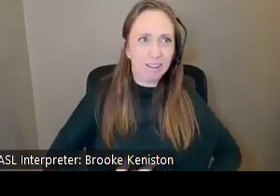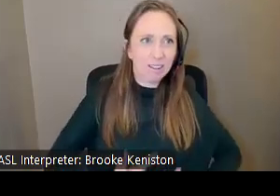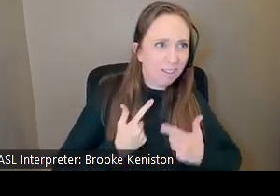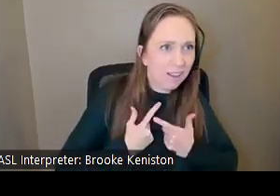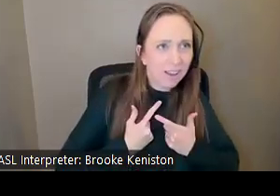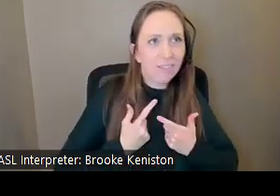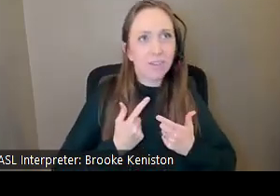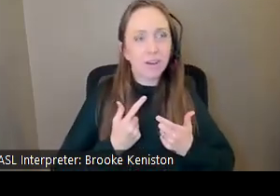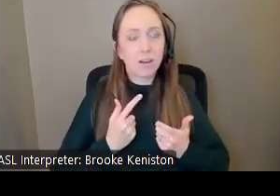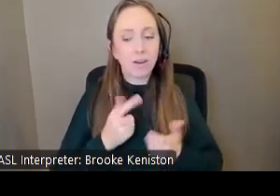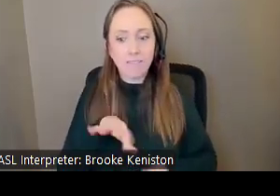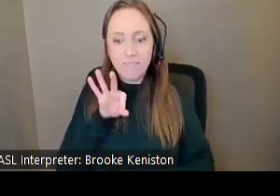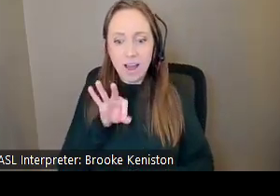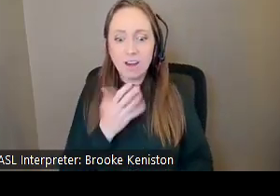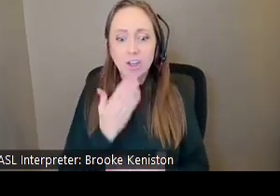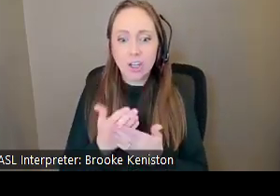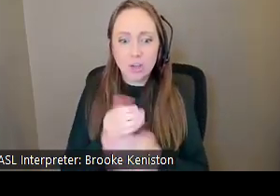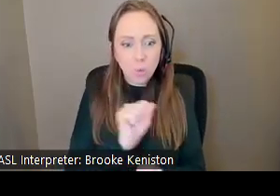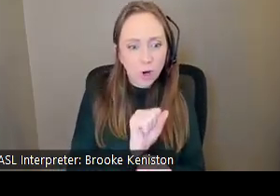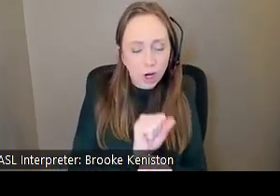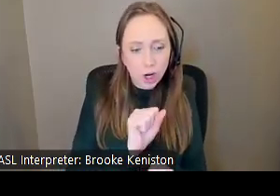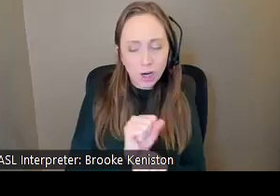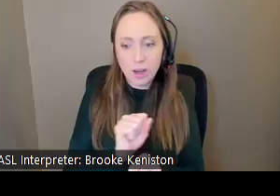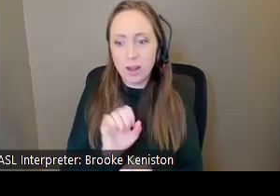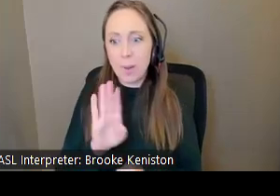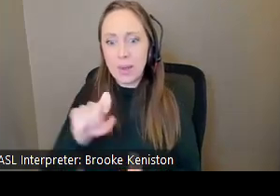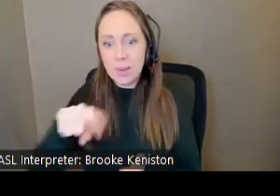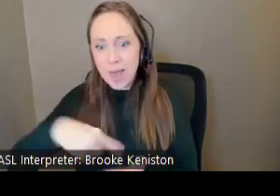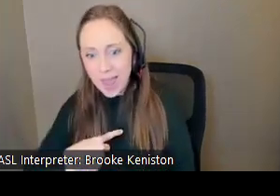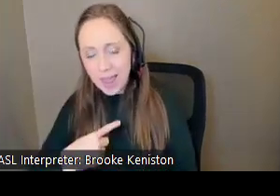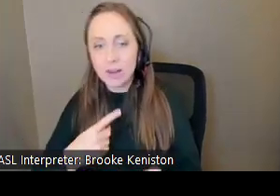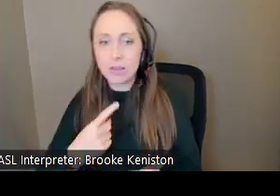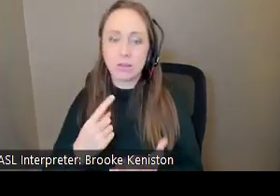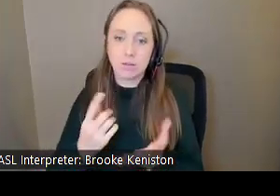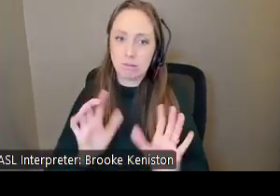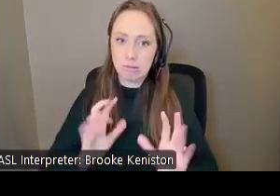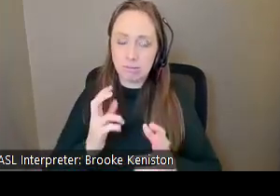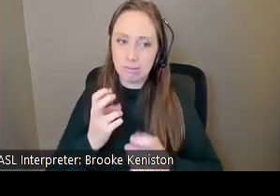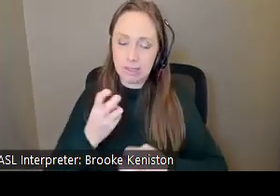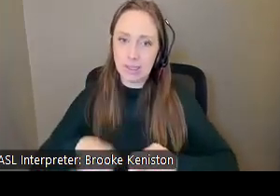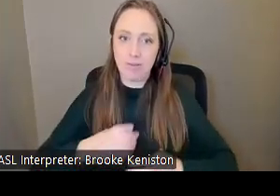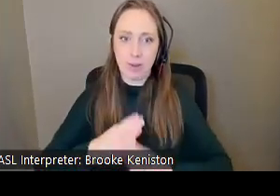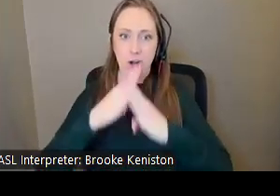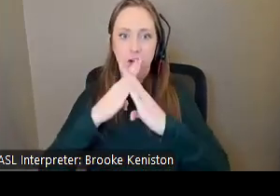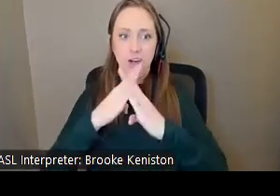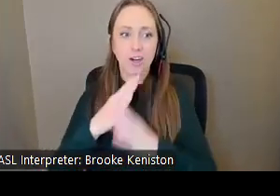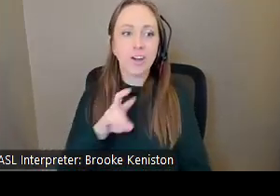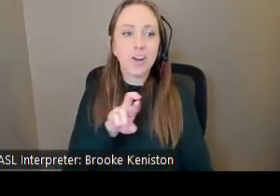things, which is creating billing pathways for master's level trainees under supervision, which looks like Rochester has that figured